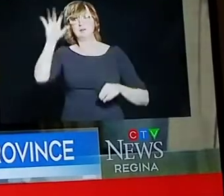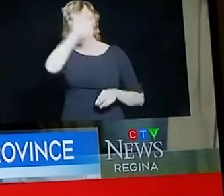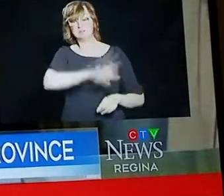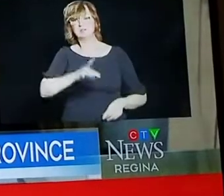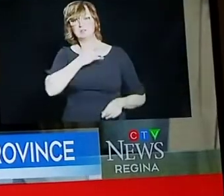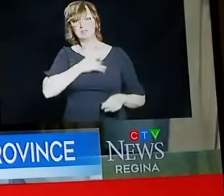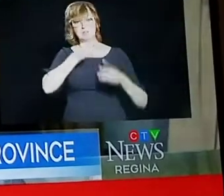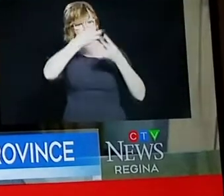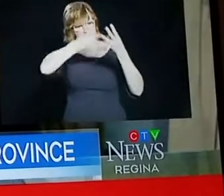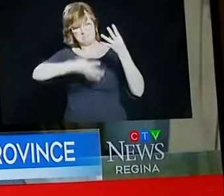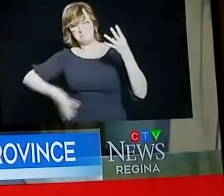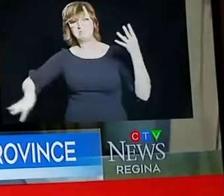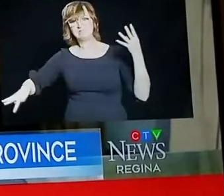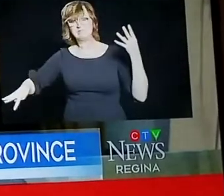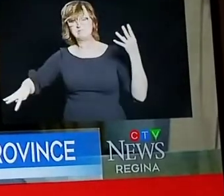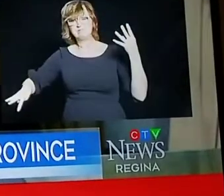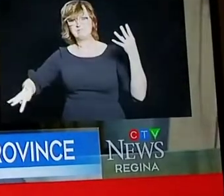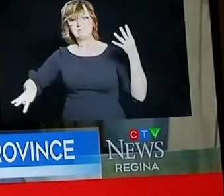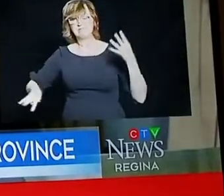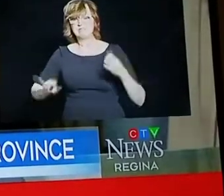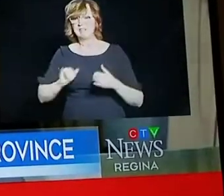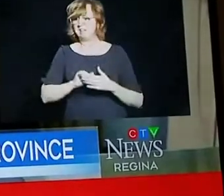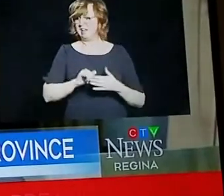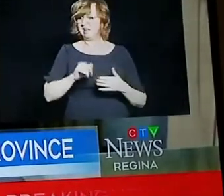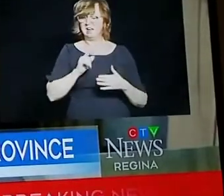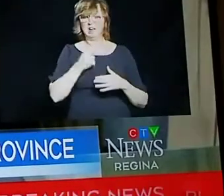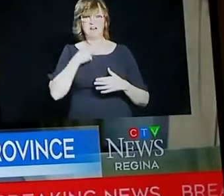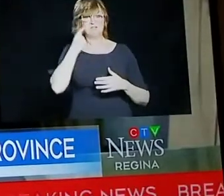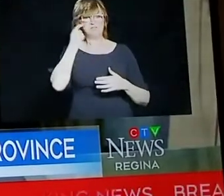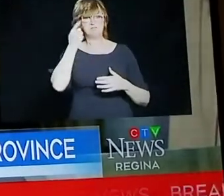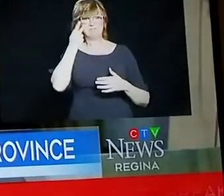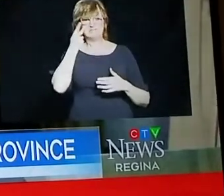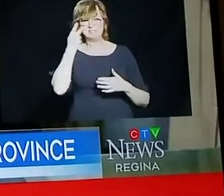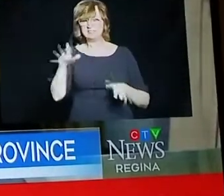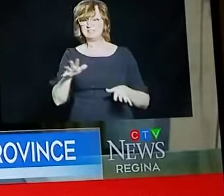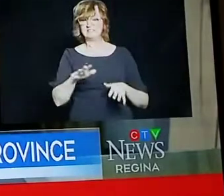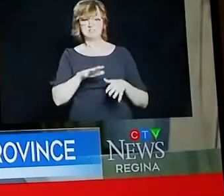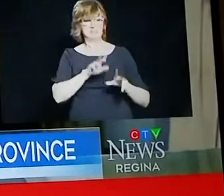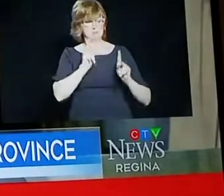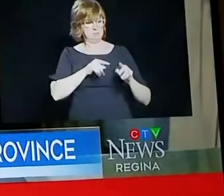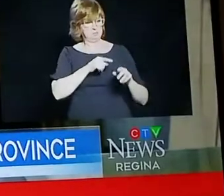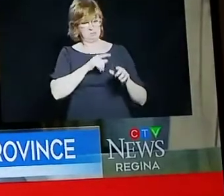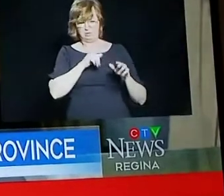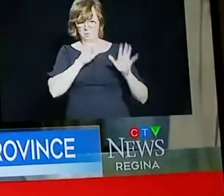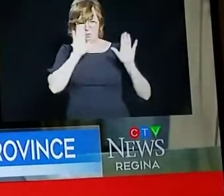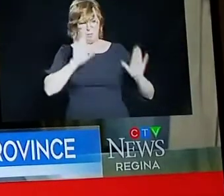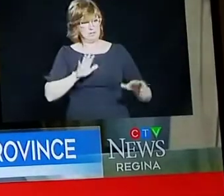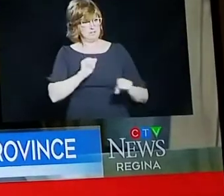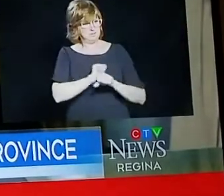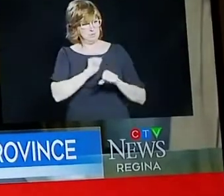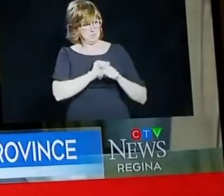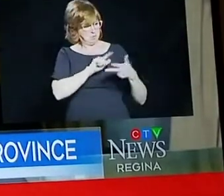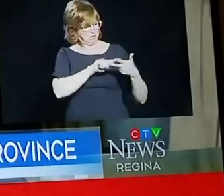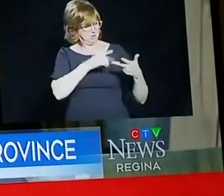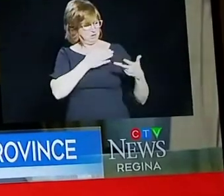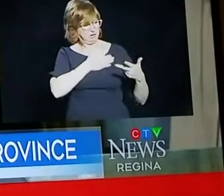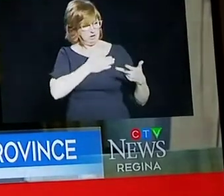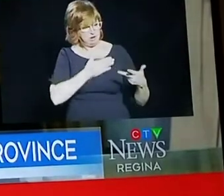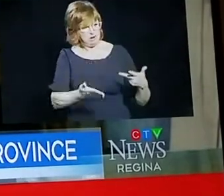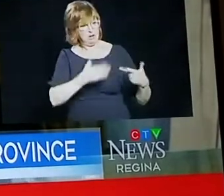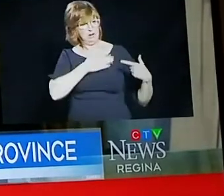character has been revealed as resilient, determined, courageous, and